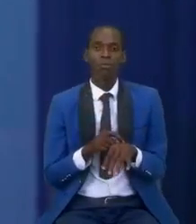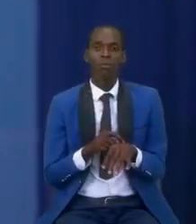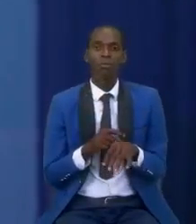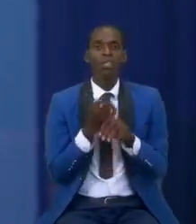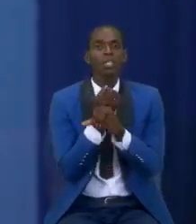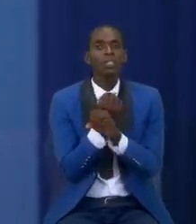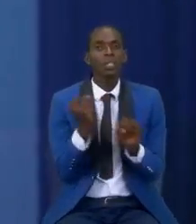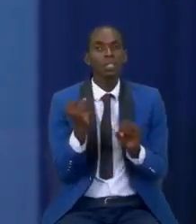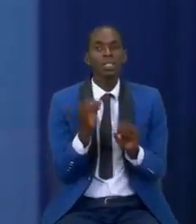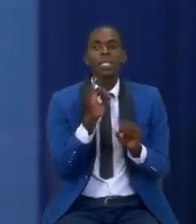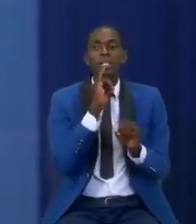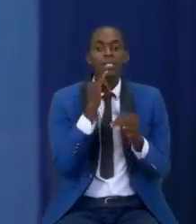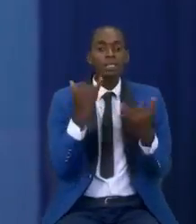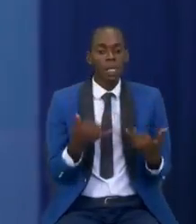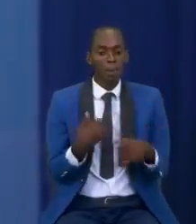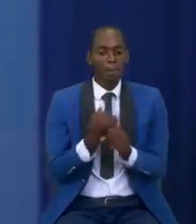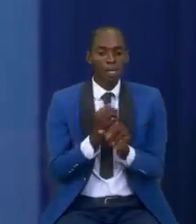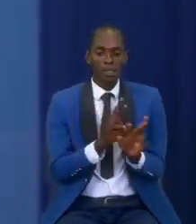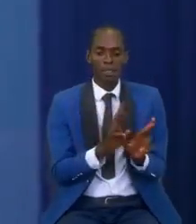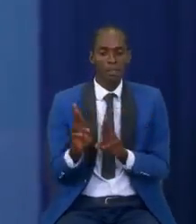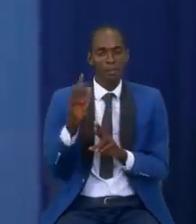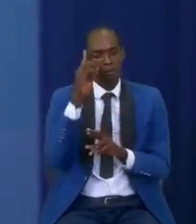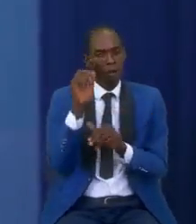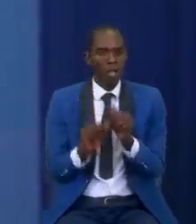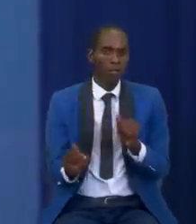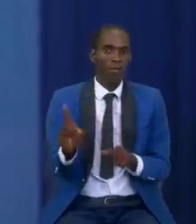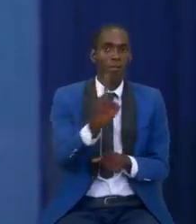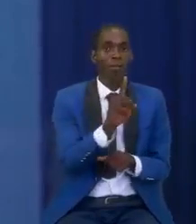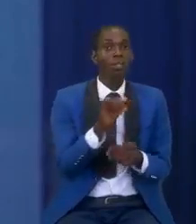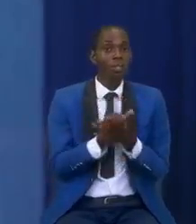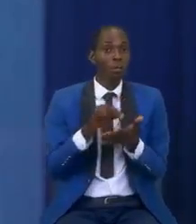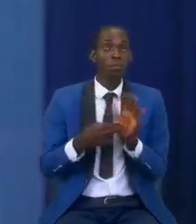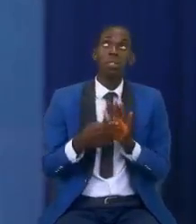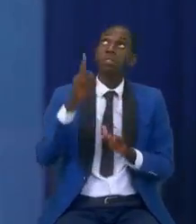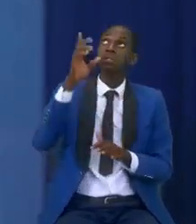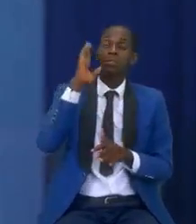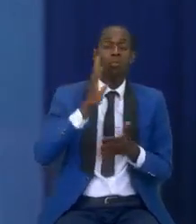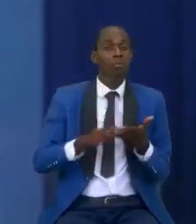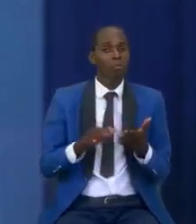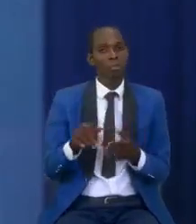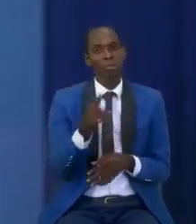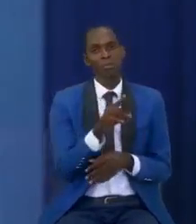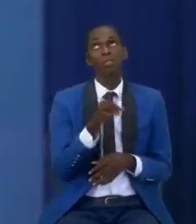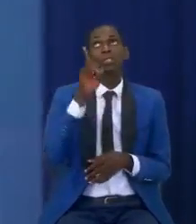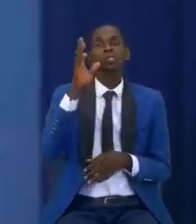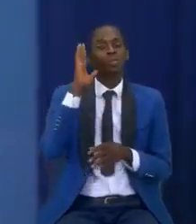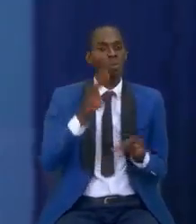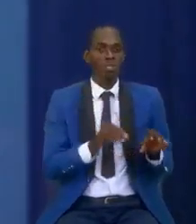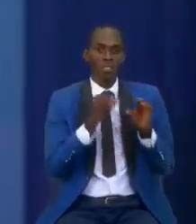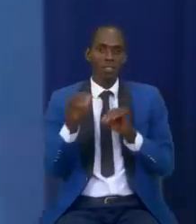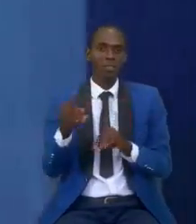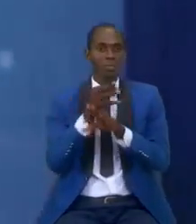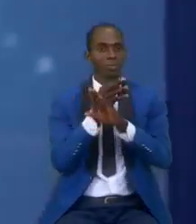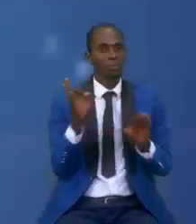he'll forgive you. That means he'll set you free. That means he'll pardon you. That means he'll purge you.